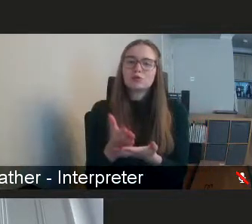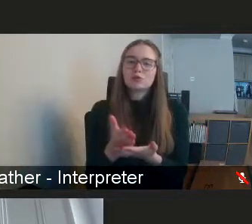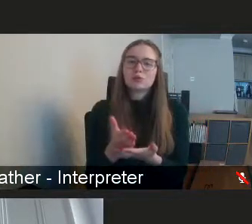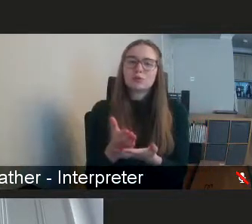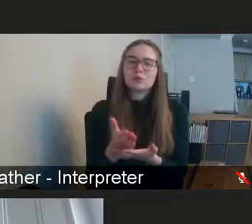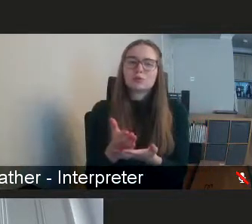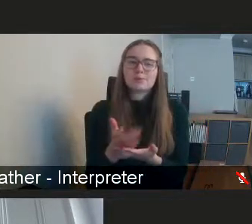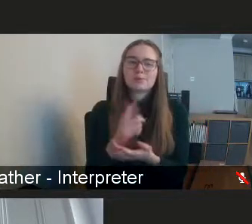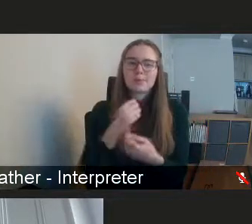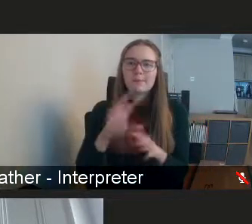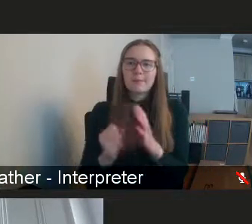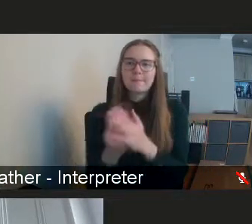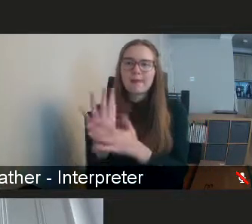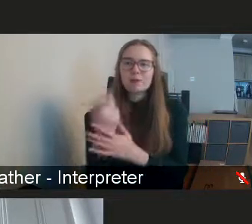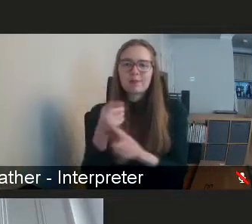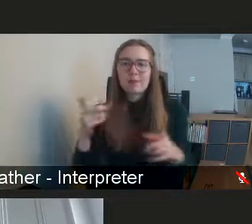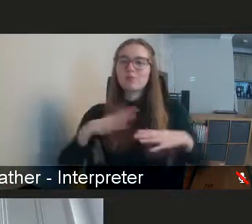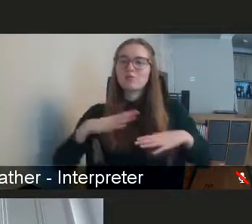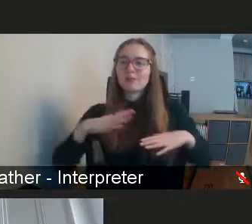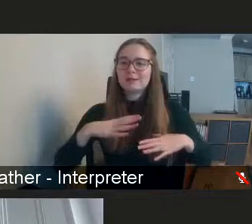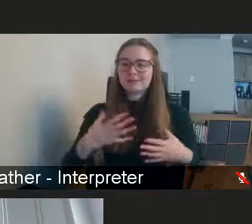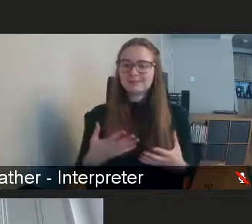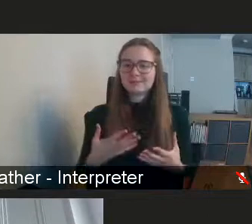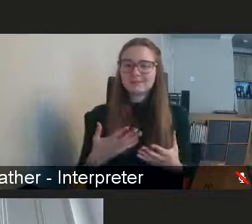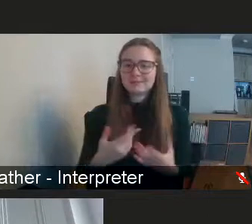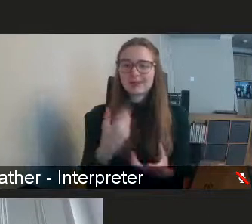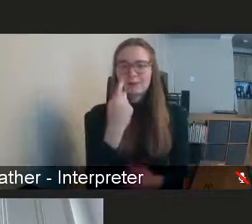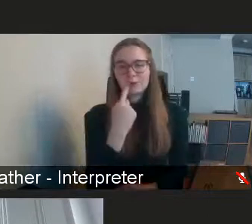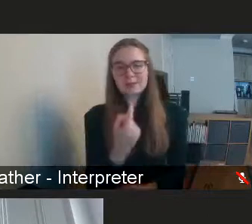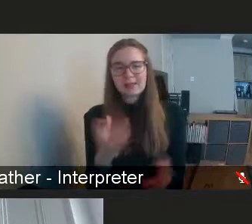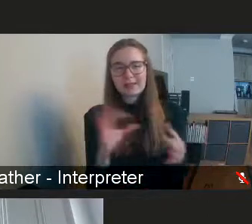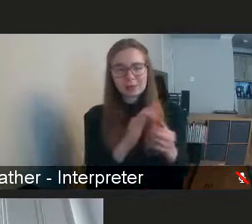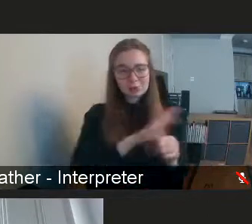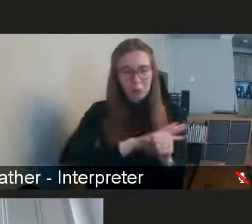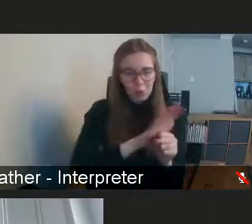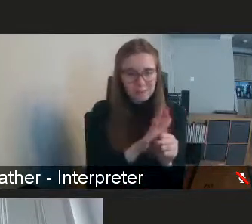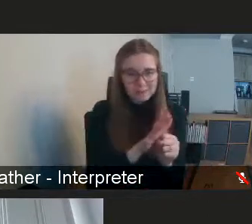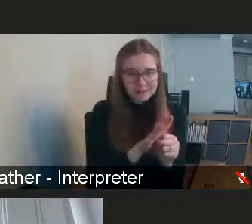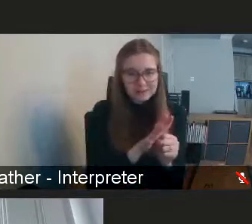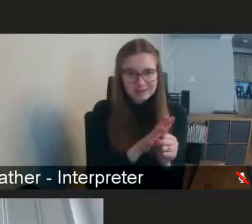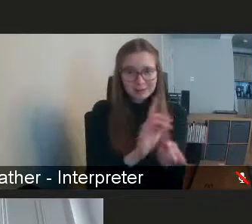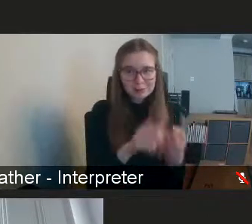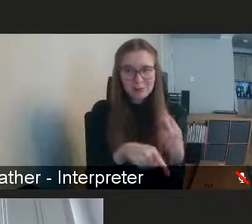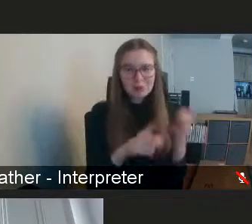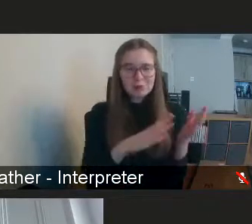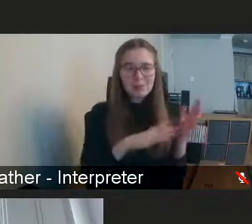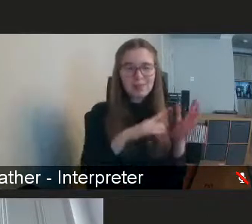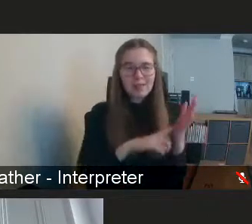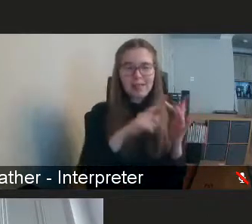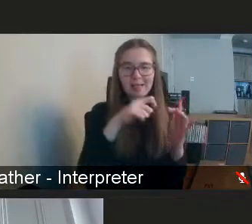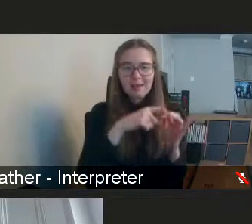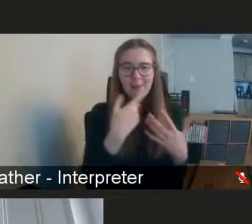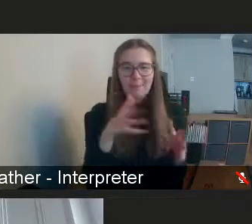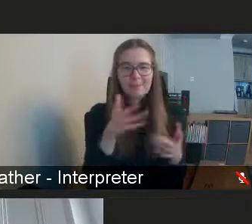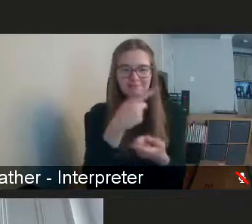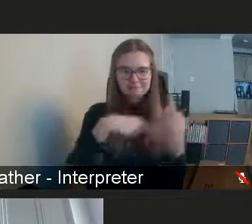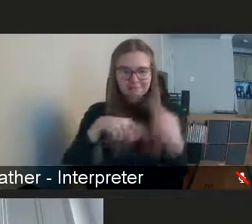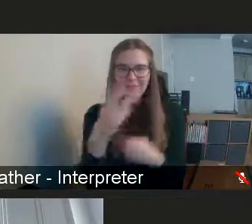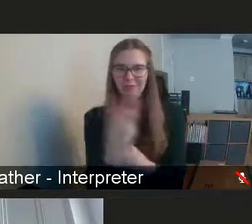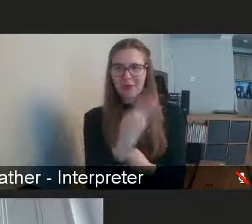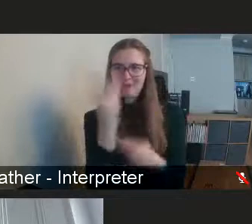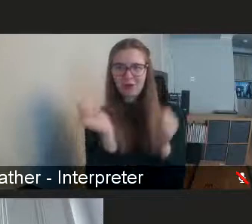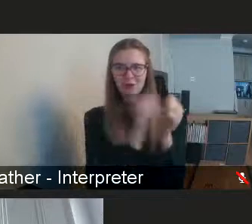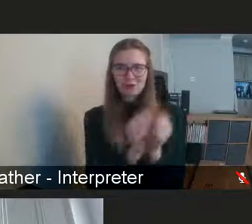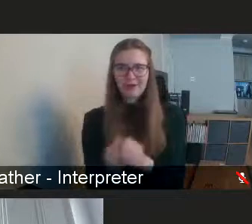that would actually be emerging. If I might say, just on the COVID thing, just responding to Poonam, we've all been agreeing with each other so far. So maybe